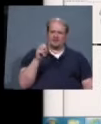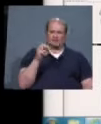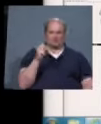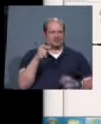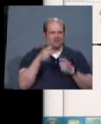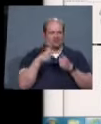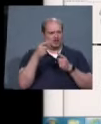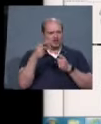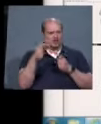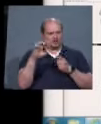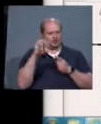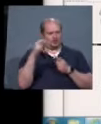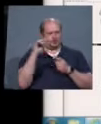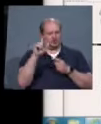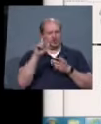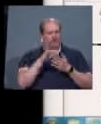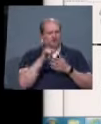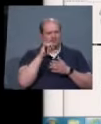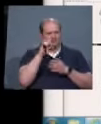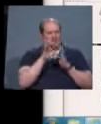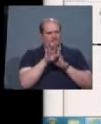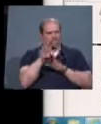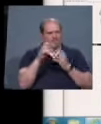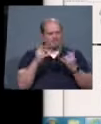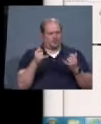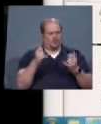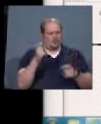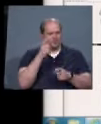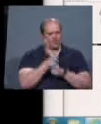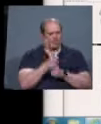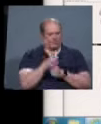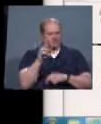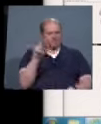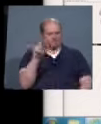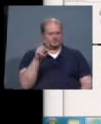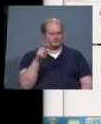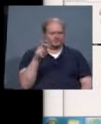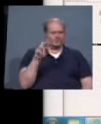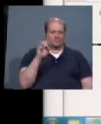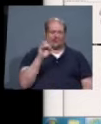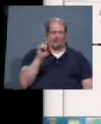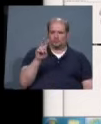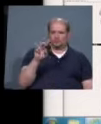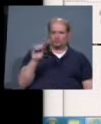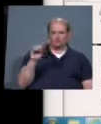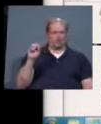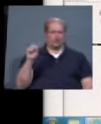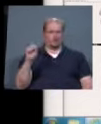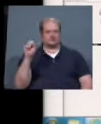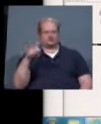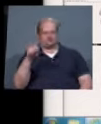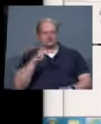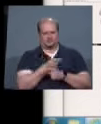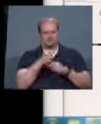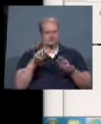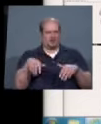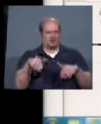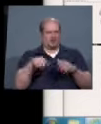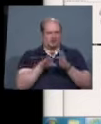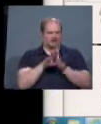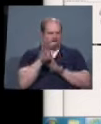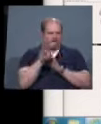immediately across Chenal is all undeveloped at the present time. The O2 and OS, that's yes. Correct. It's